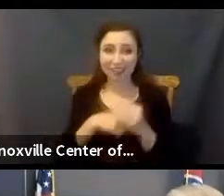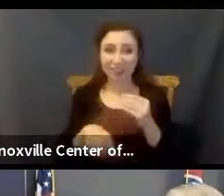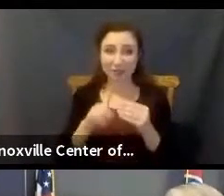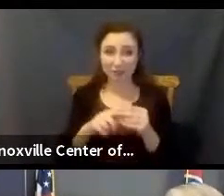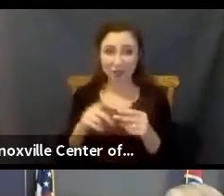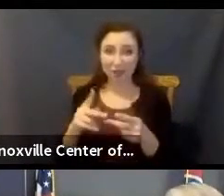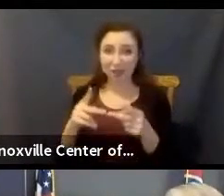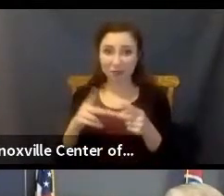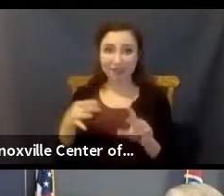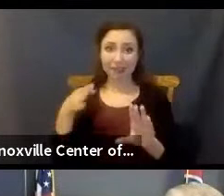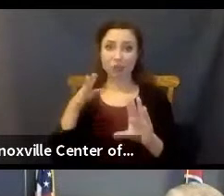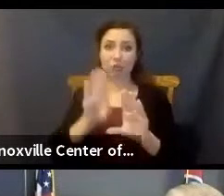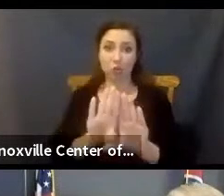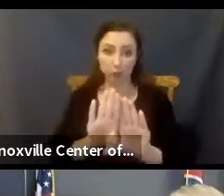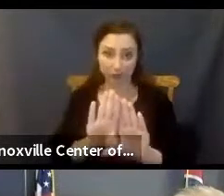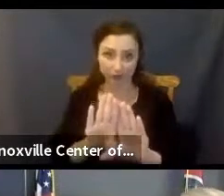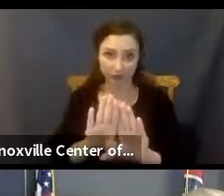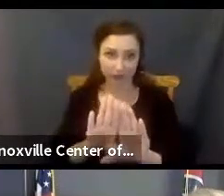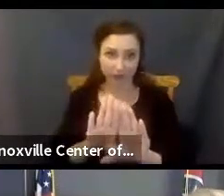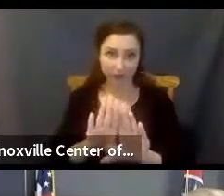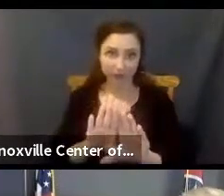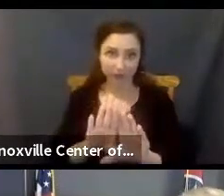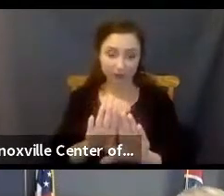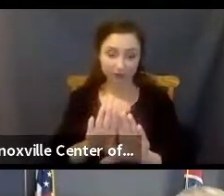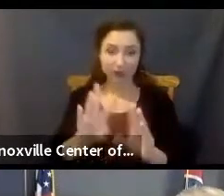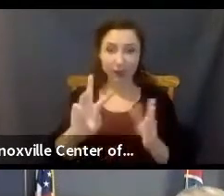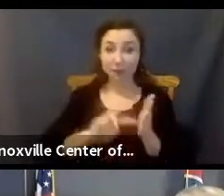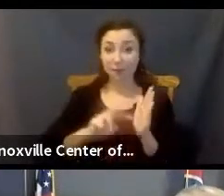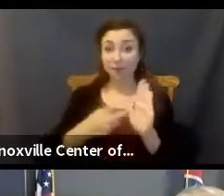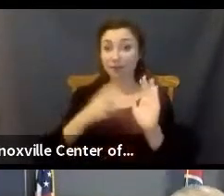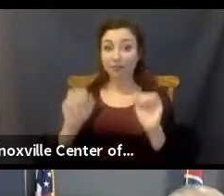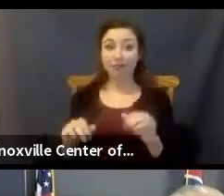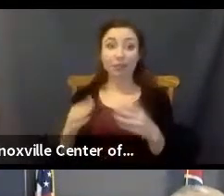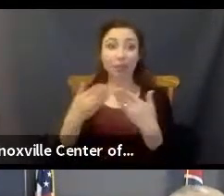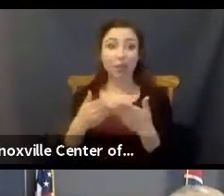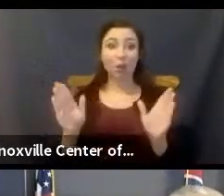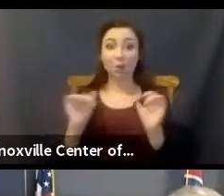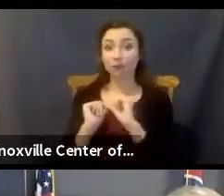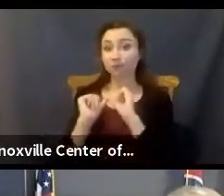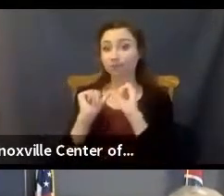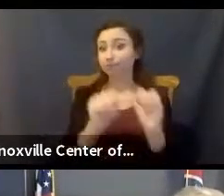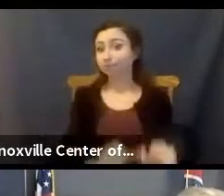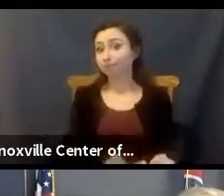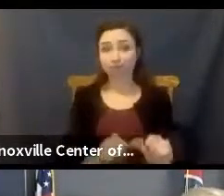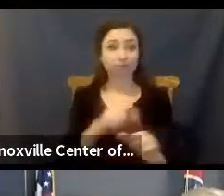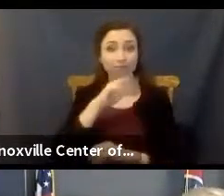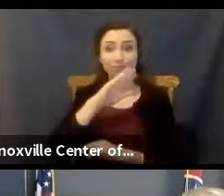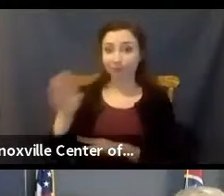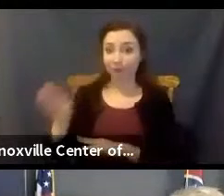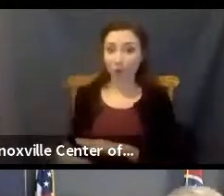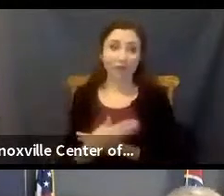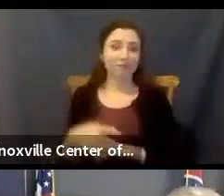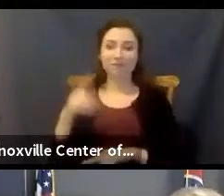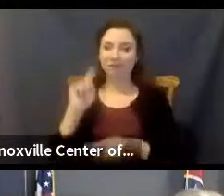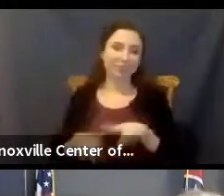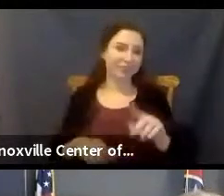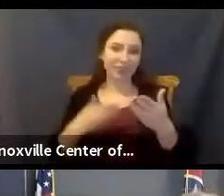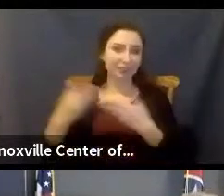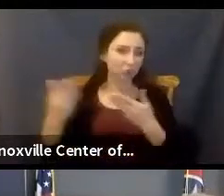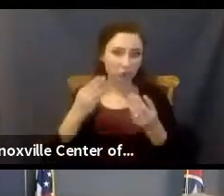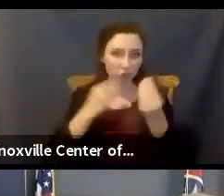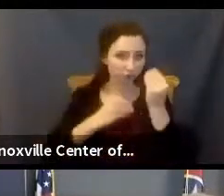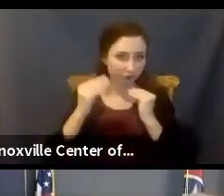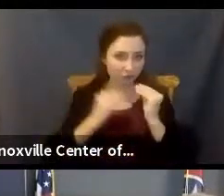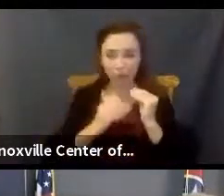those entities closing. That is, they could stay open all night long under this regulation. They just can't serve anything to eat or